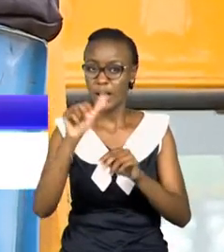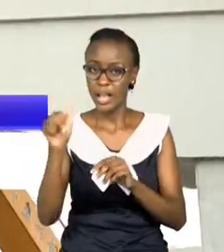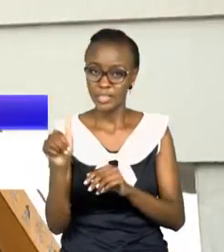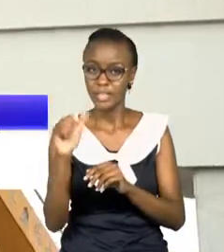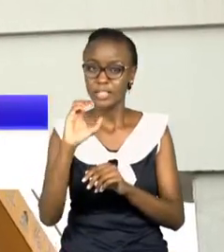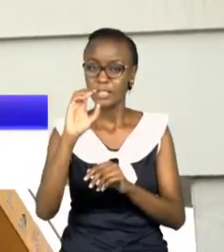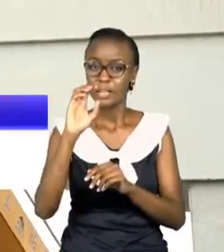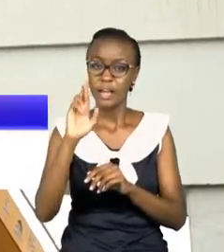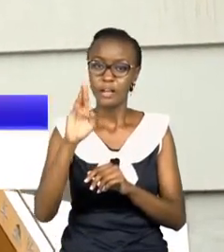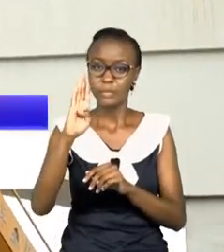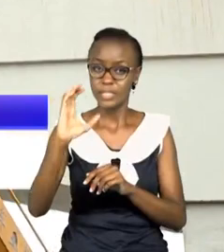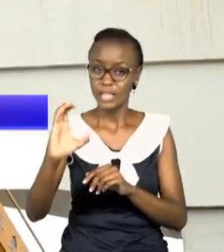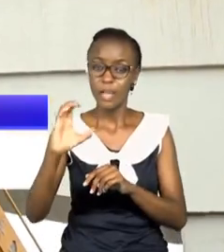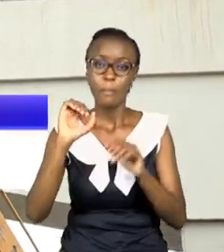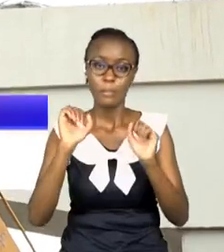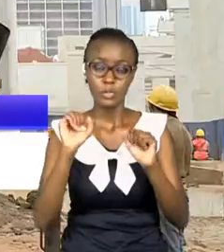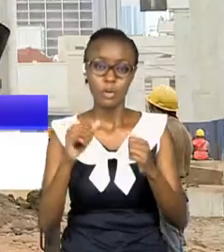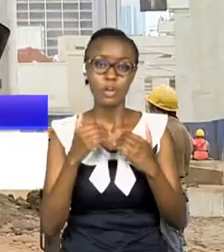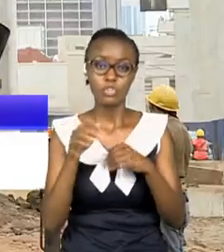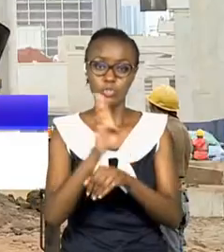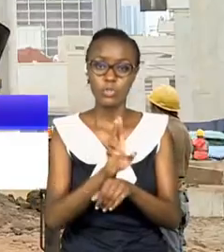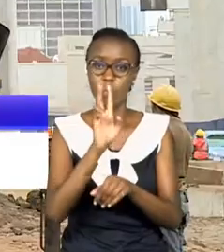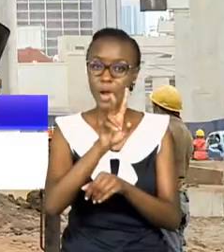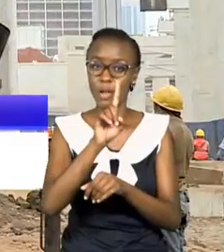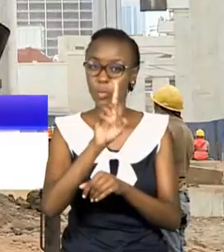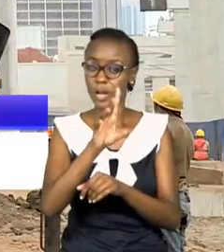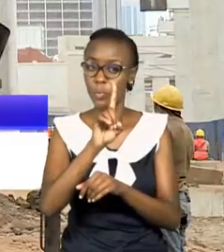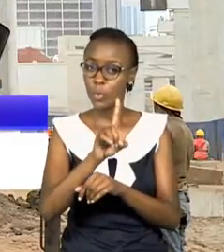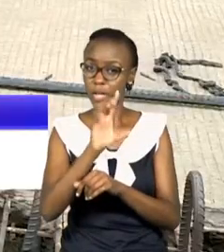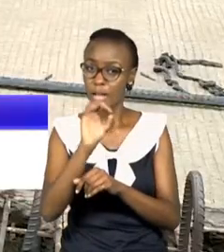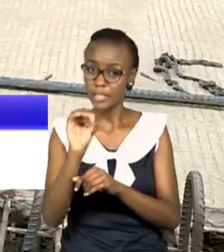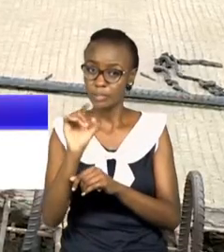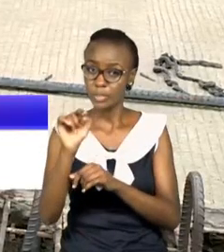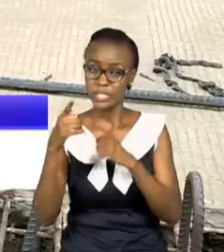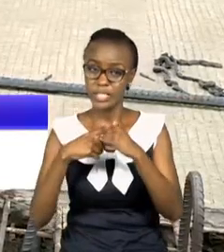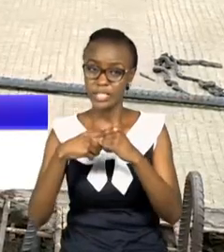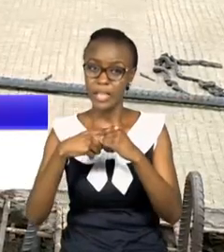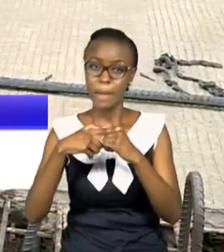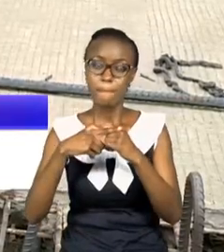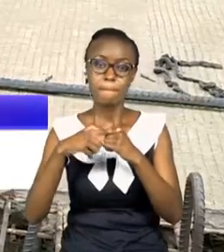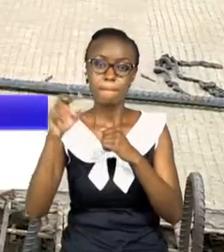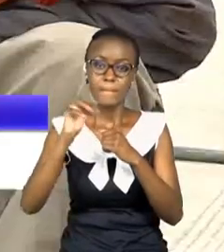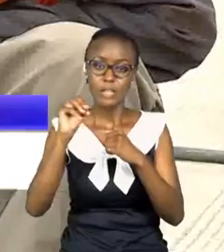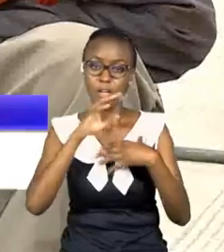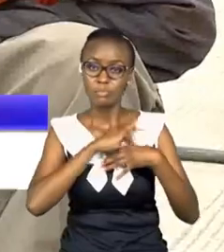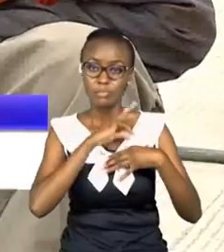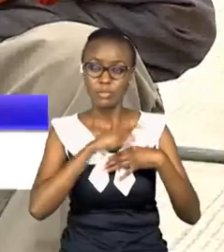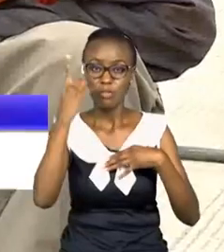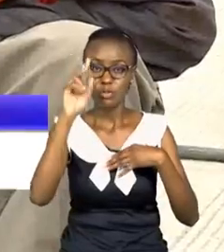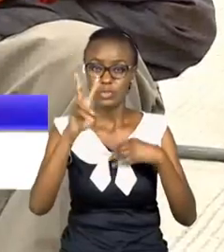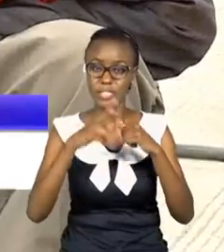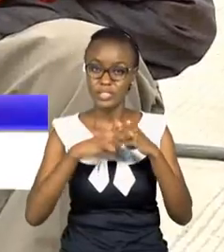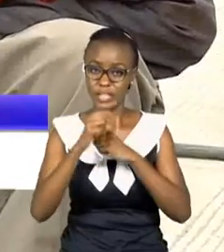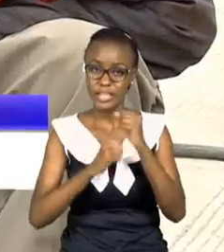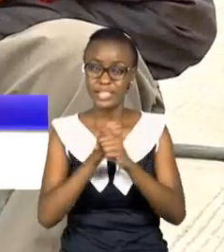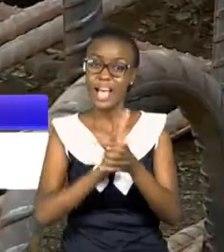CRBC, is set to pocket 106.8 billion as profit for the 27 years. After